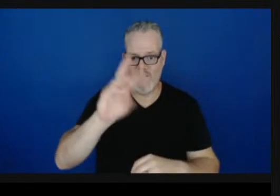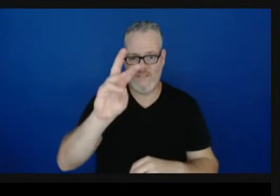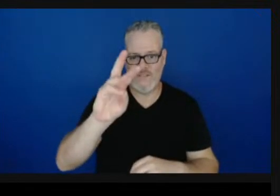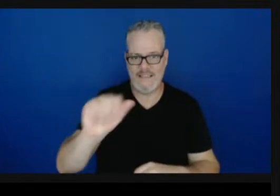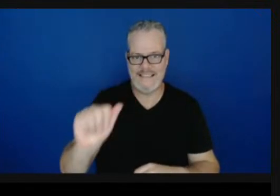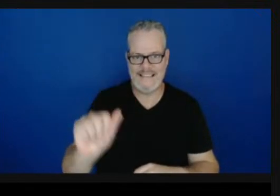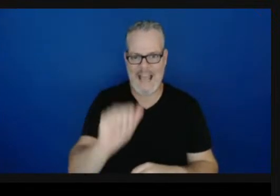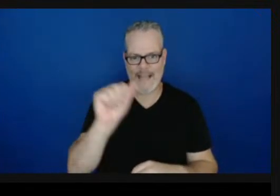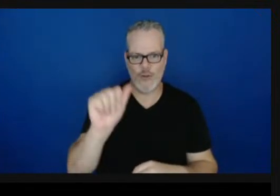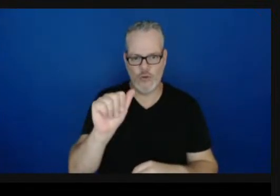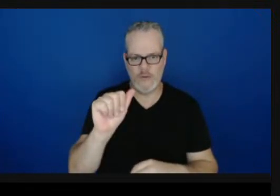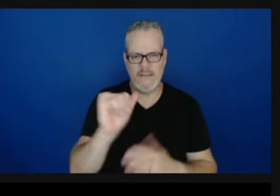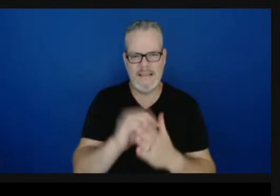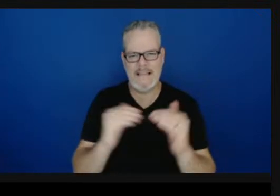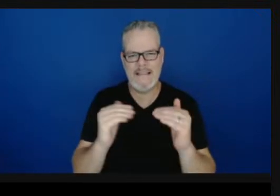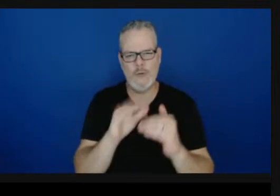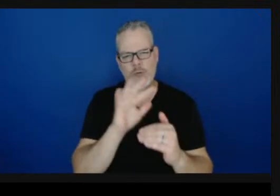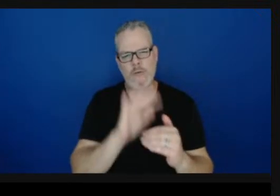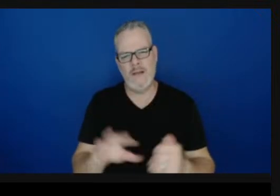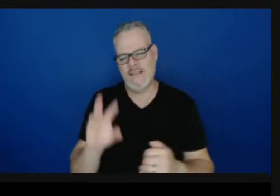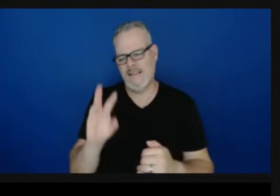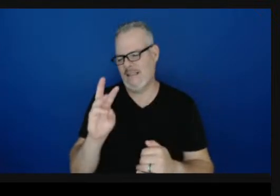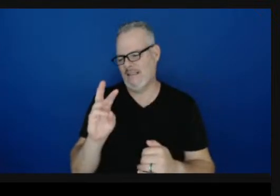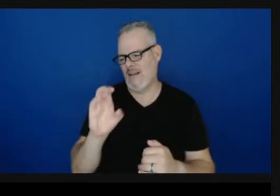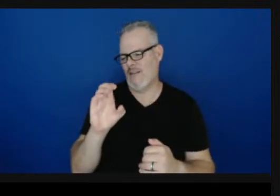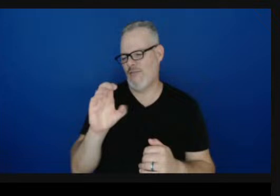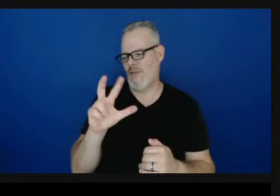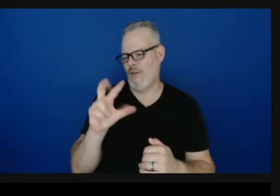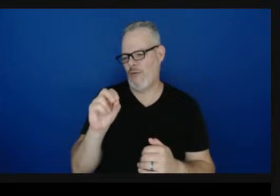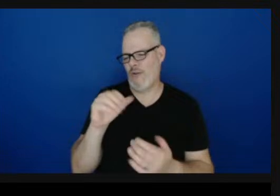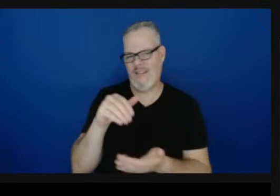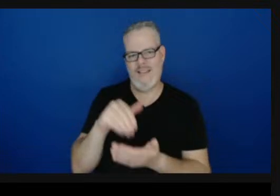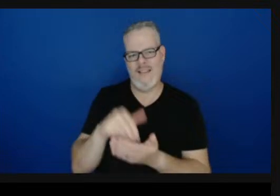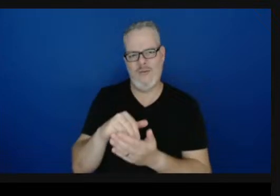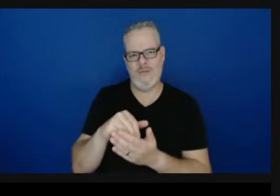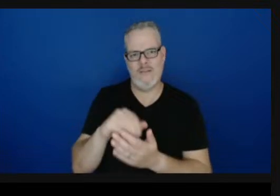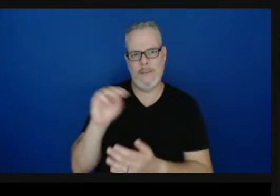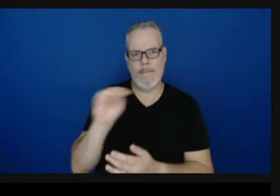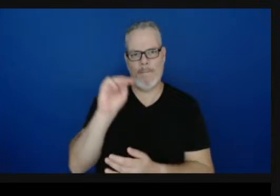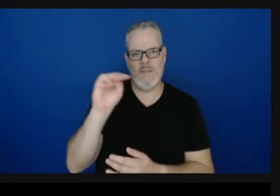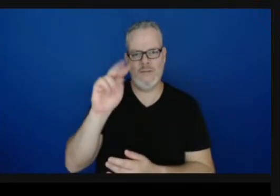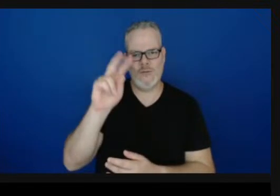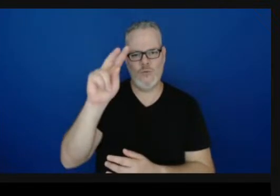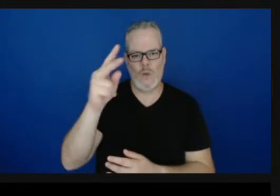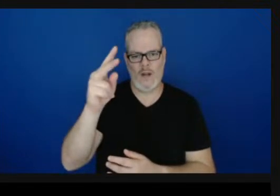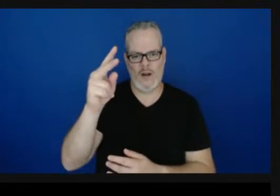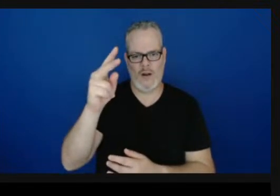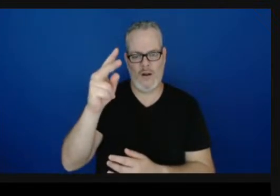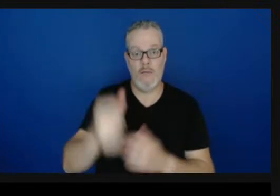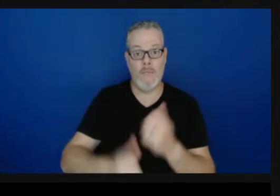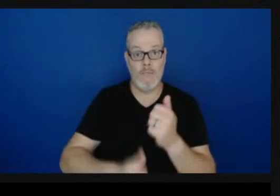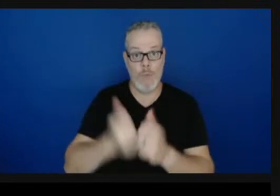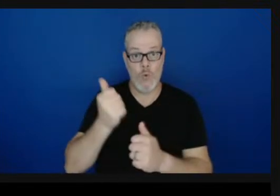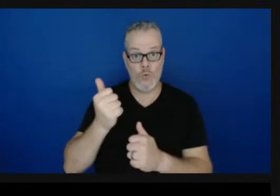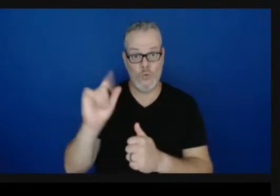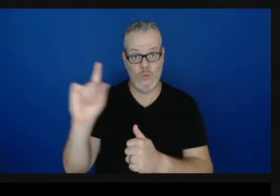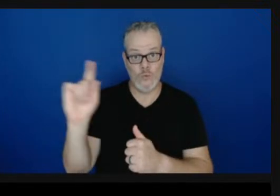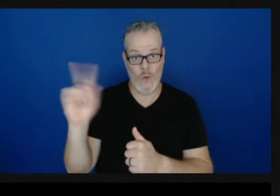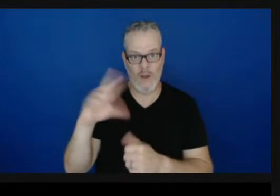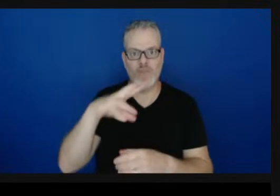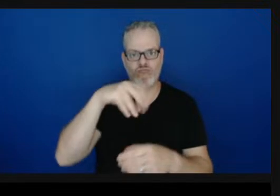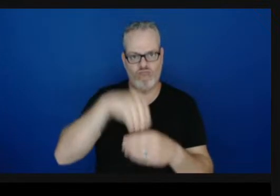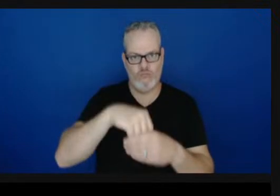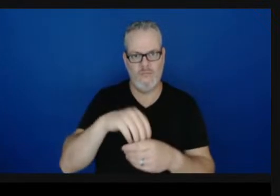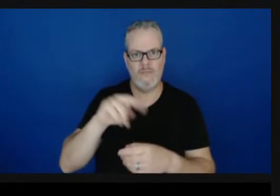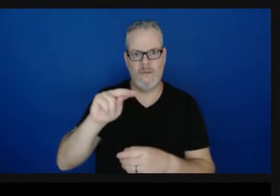That's about 630,000 square meters. Most of that's within Nāpau Crater, but some amount